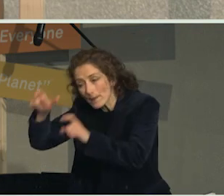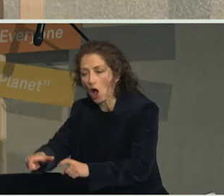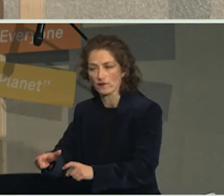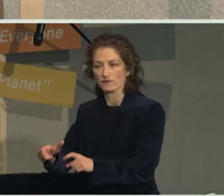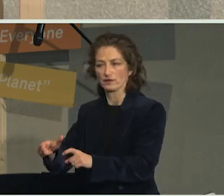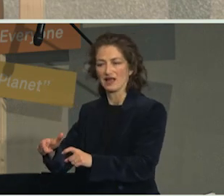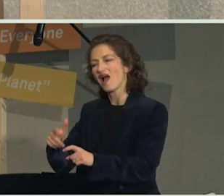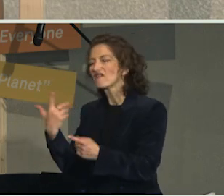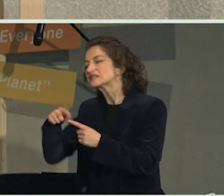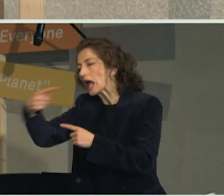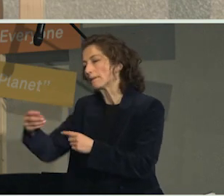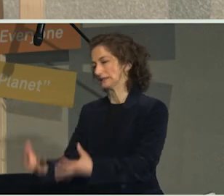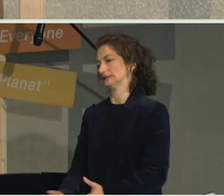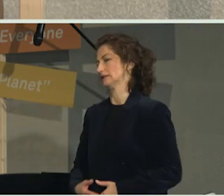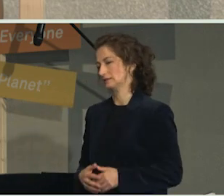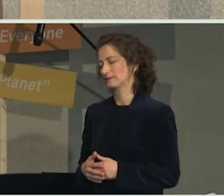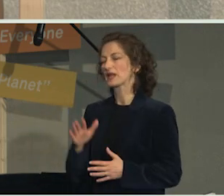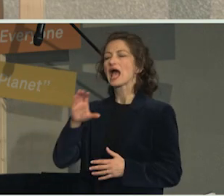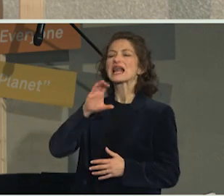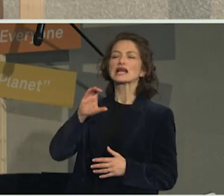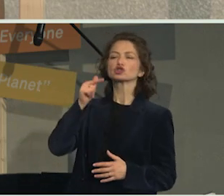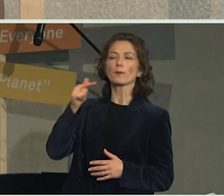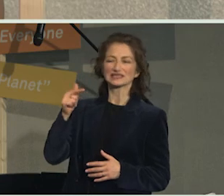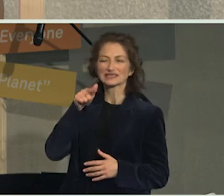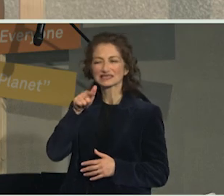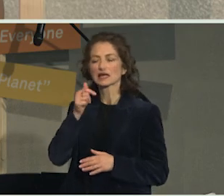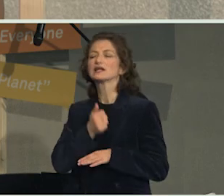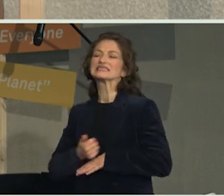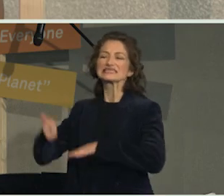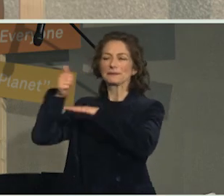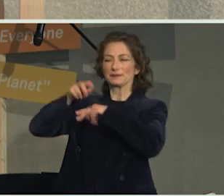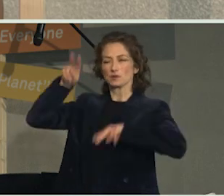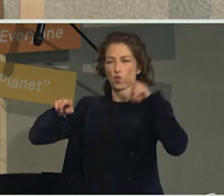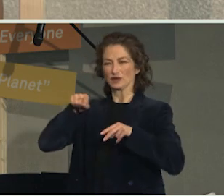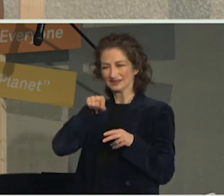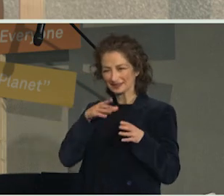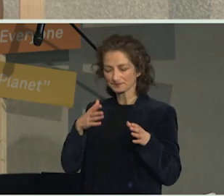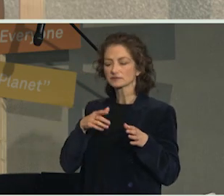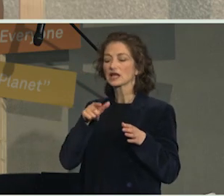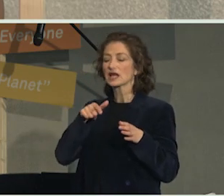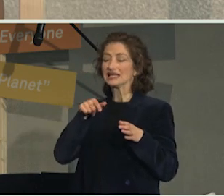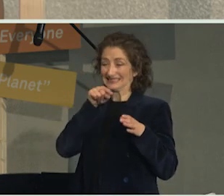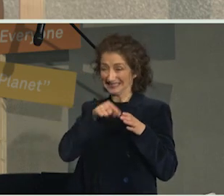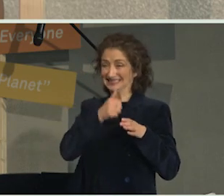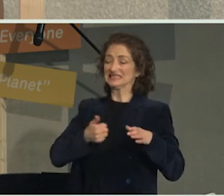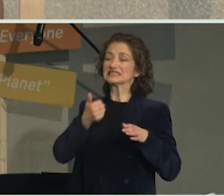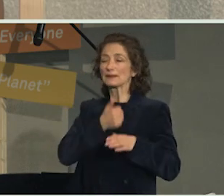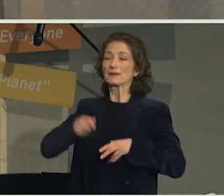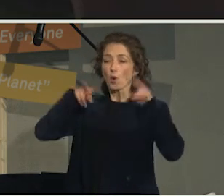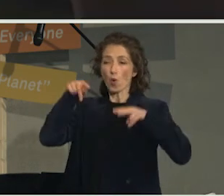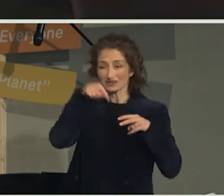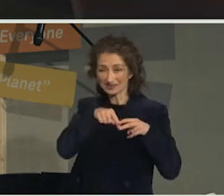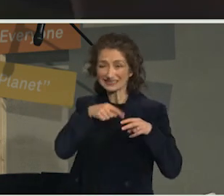The Supreme Court that Clarence Thomas went on to sit in was the Supreme Court that gave George Bush the presidency.